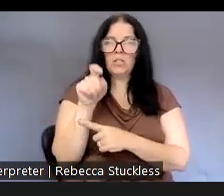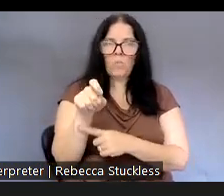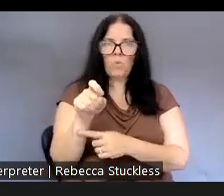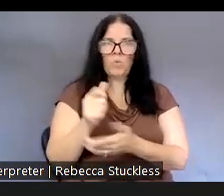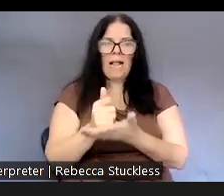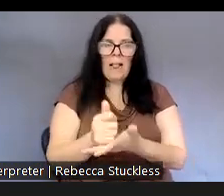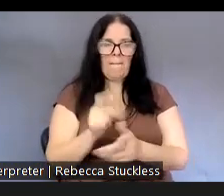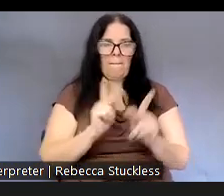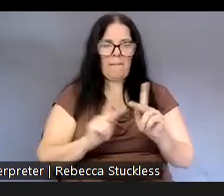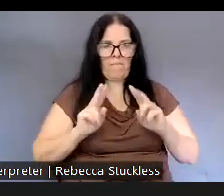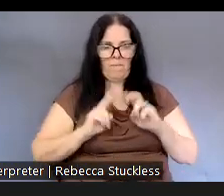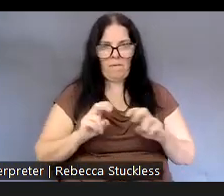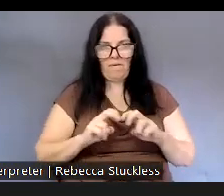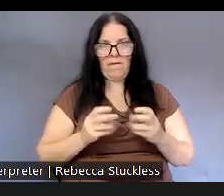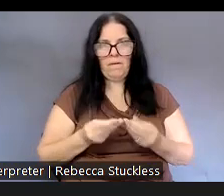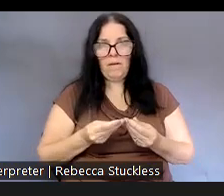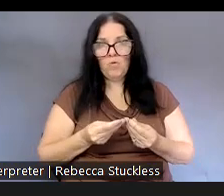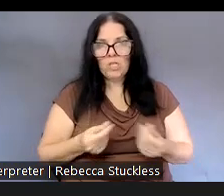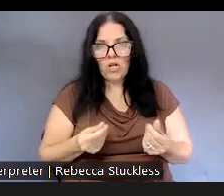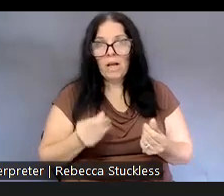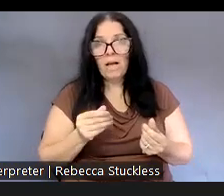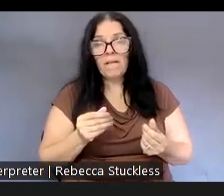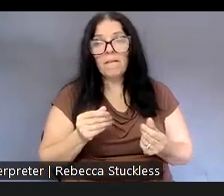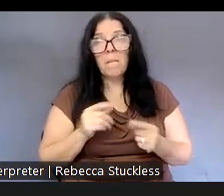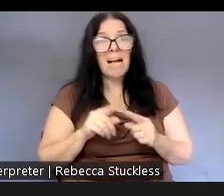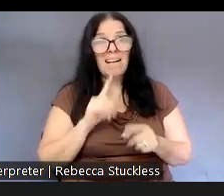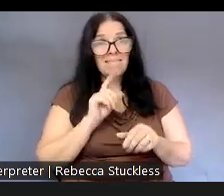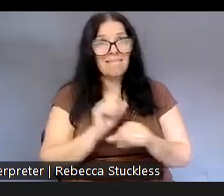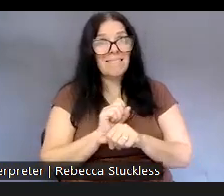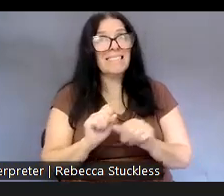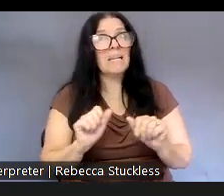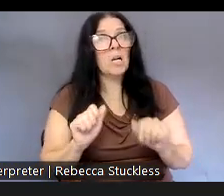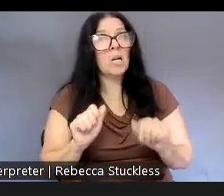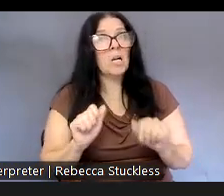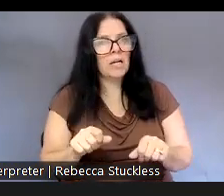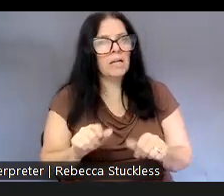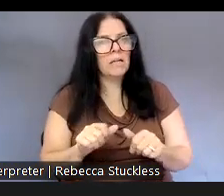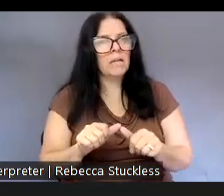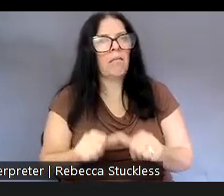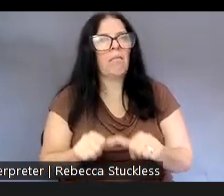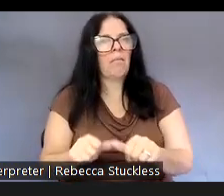resolve. It perpetuates, potentially at least, a victim culture.